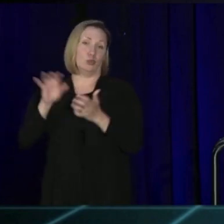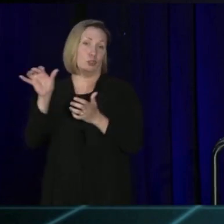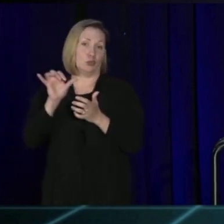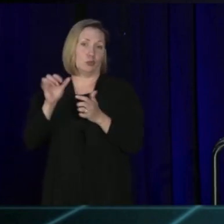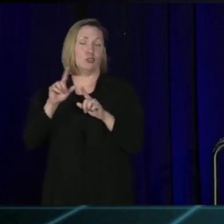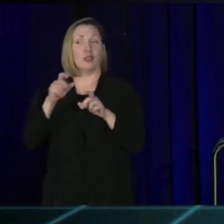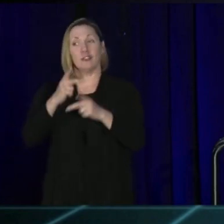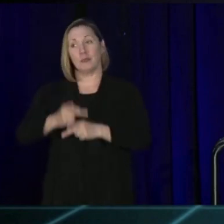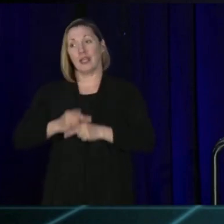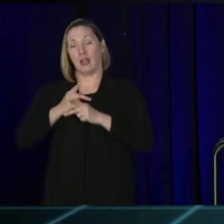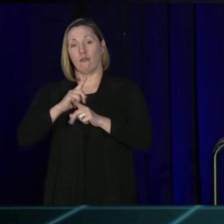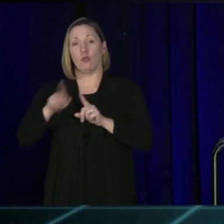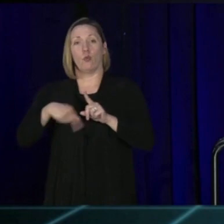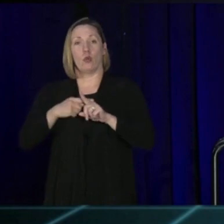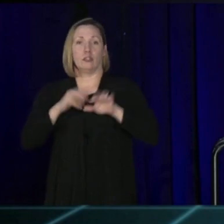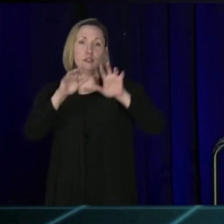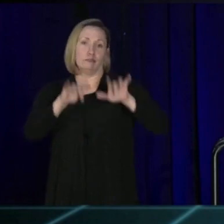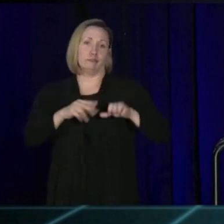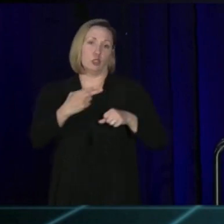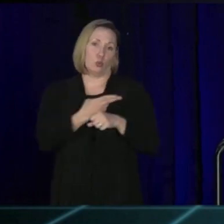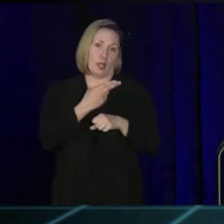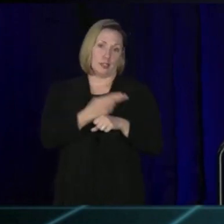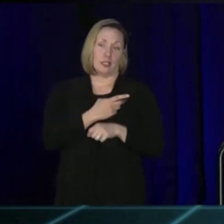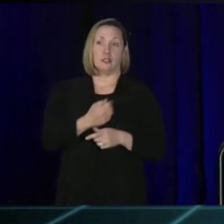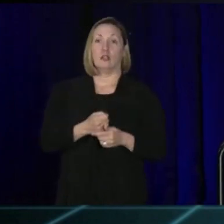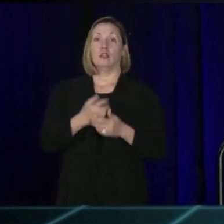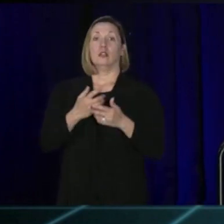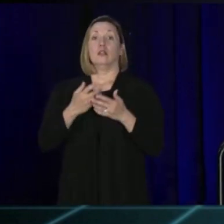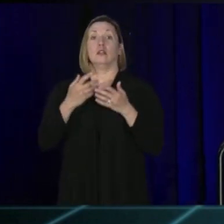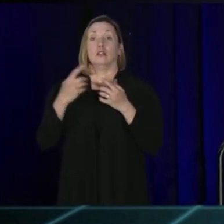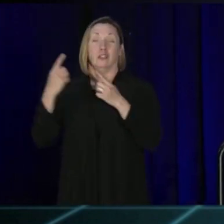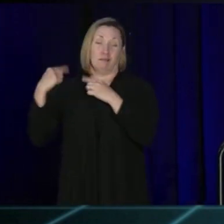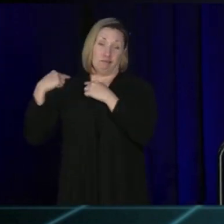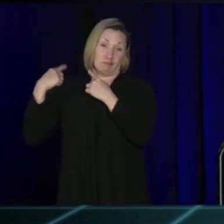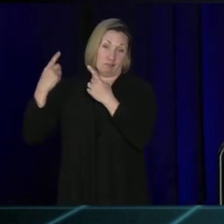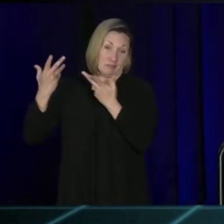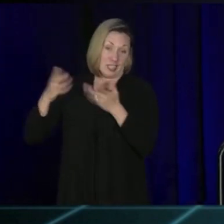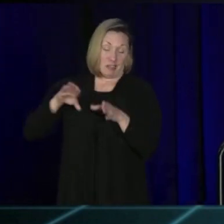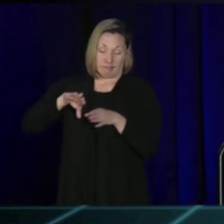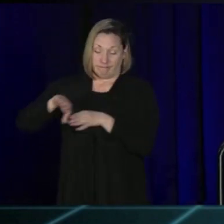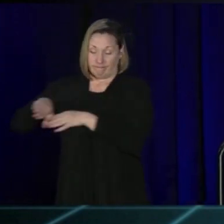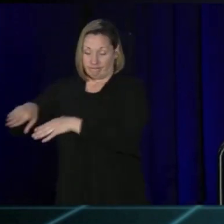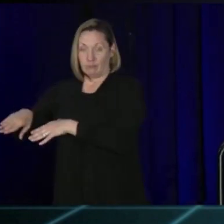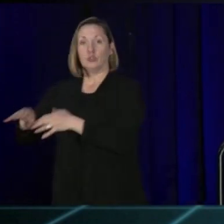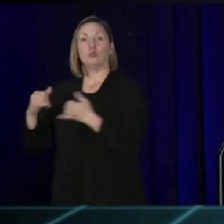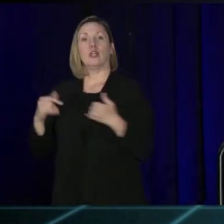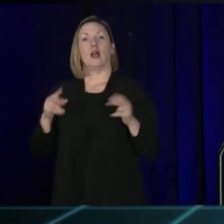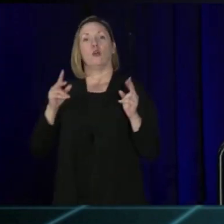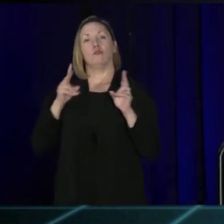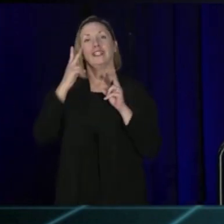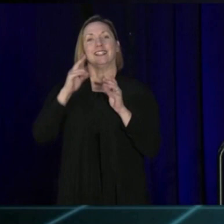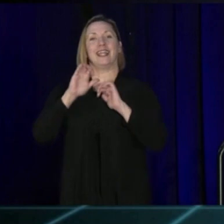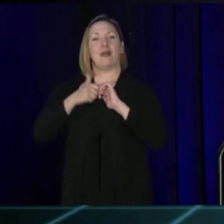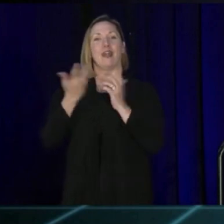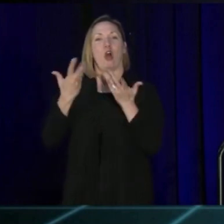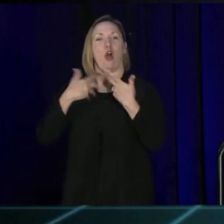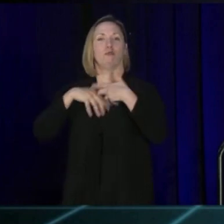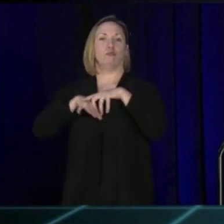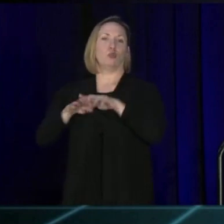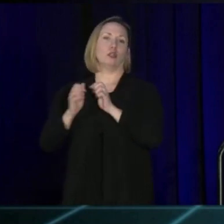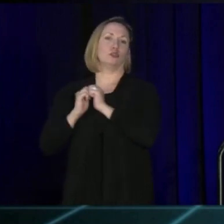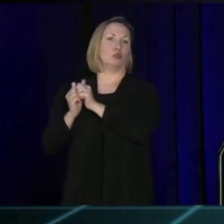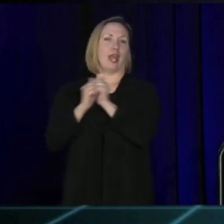utilize these. Now we've covered quite a lot of ground on the forms already, so let's look how all of these things work together in a